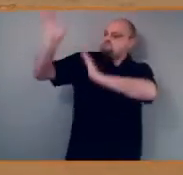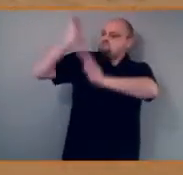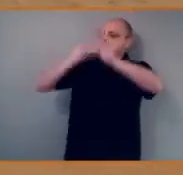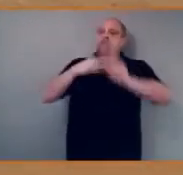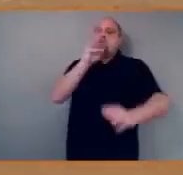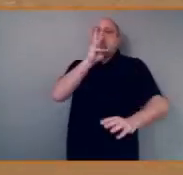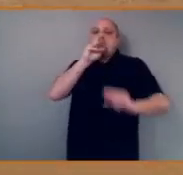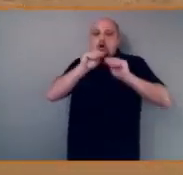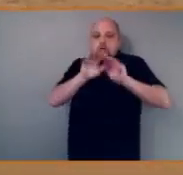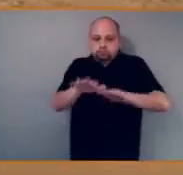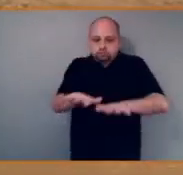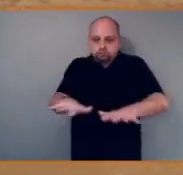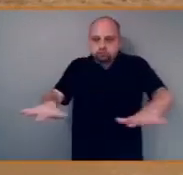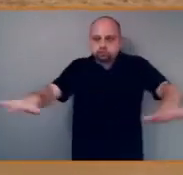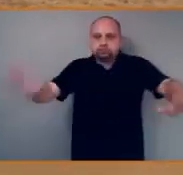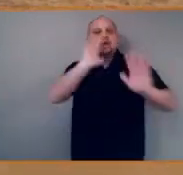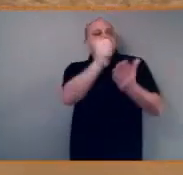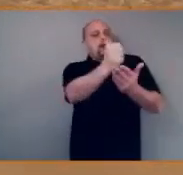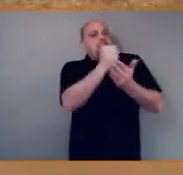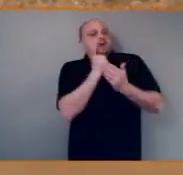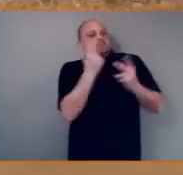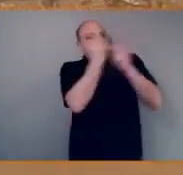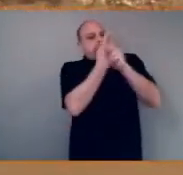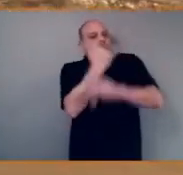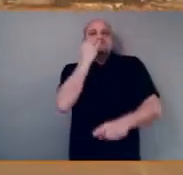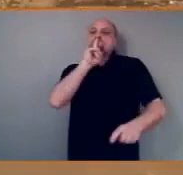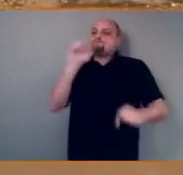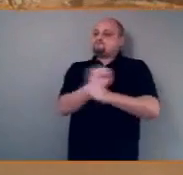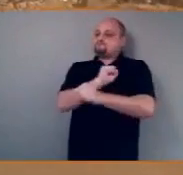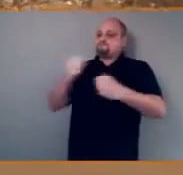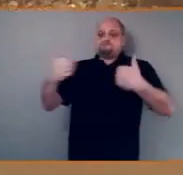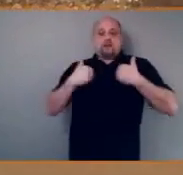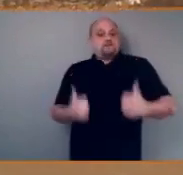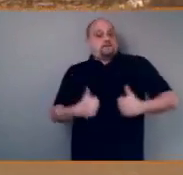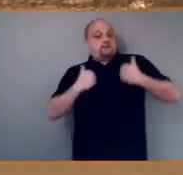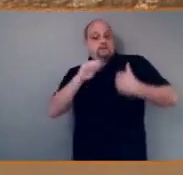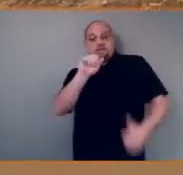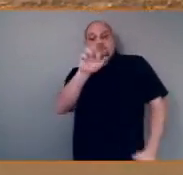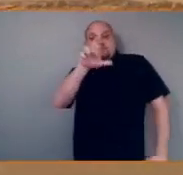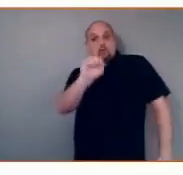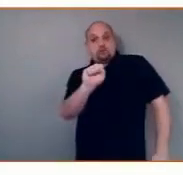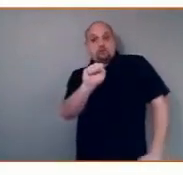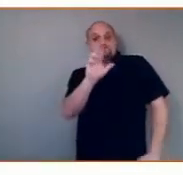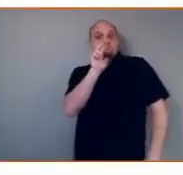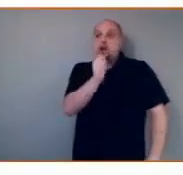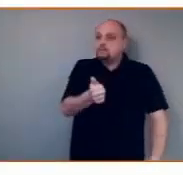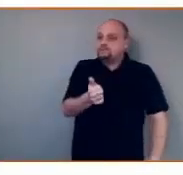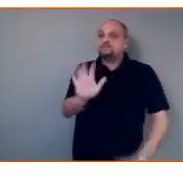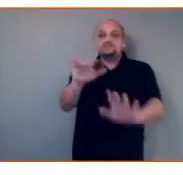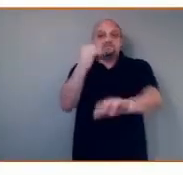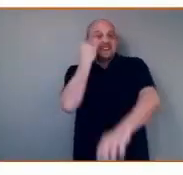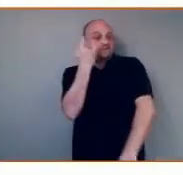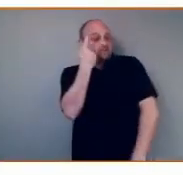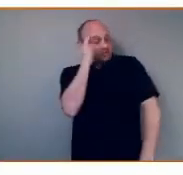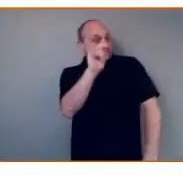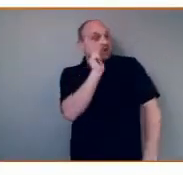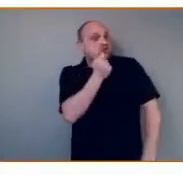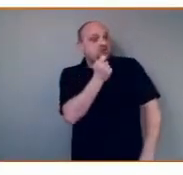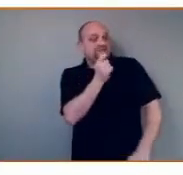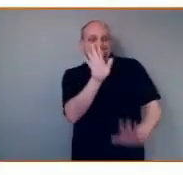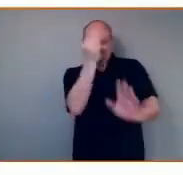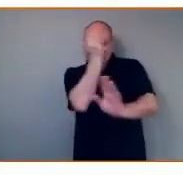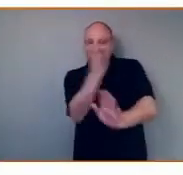us determine if there was ever life on Mars. And if you think that's cool, just wait, there's